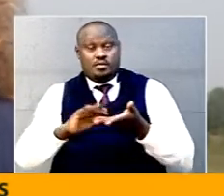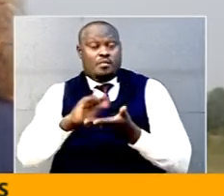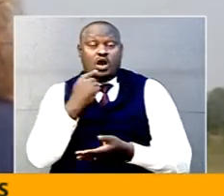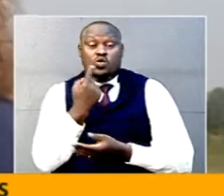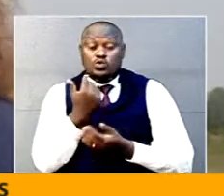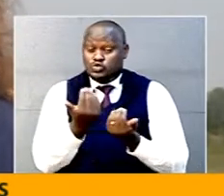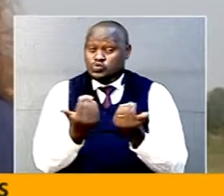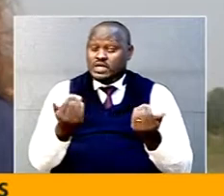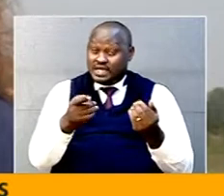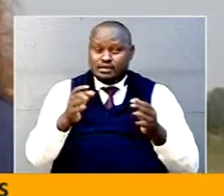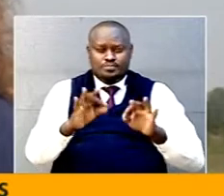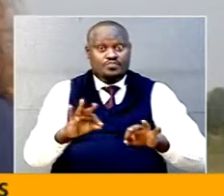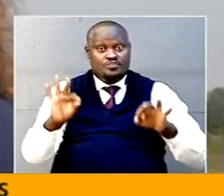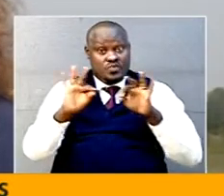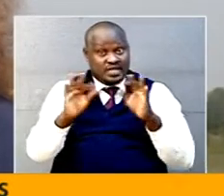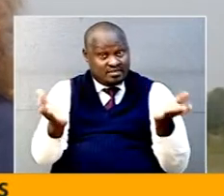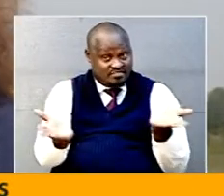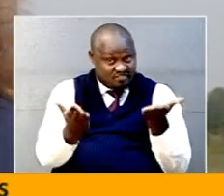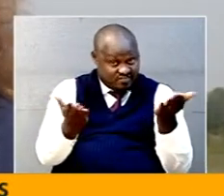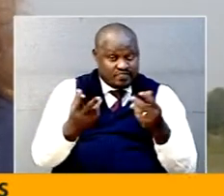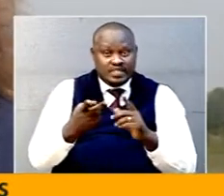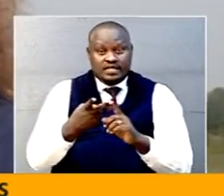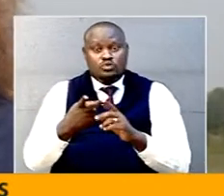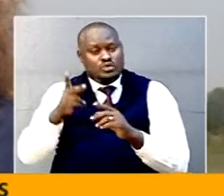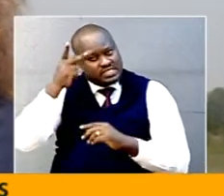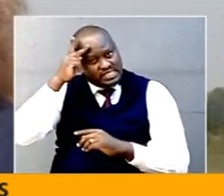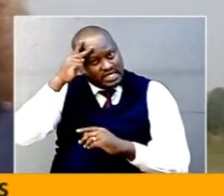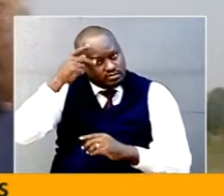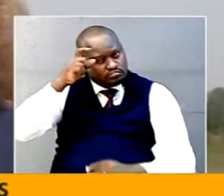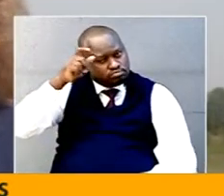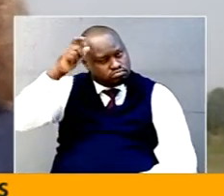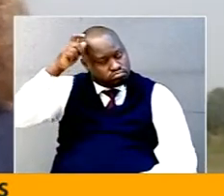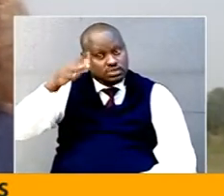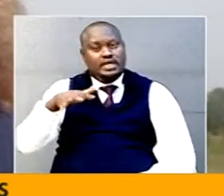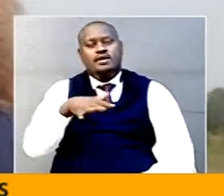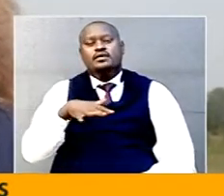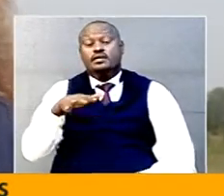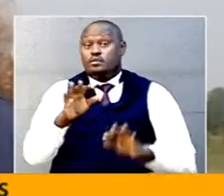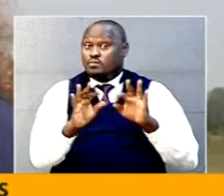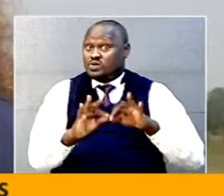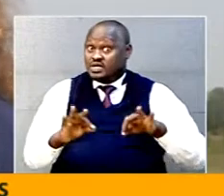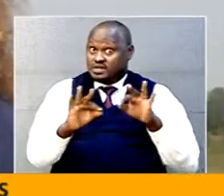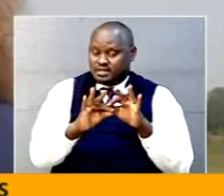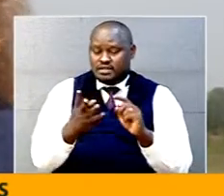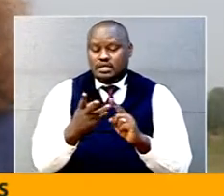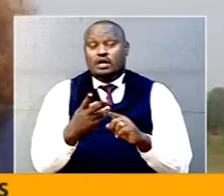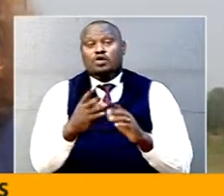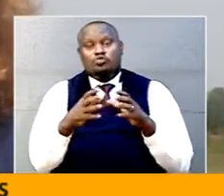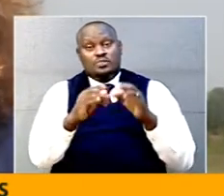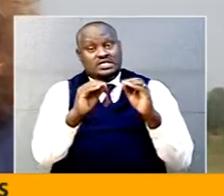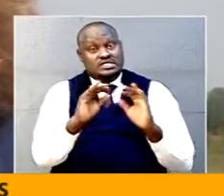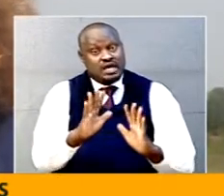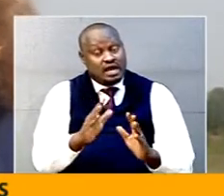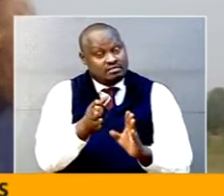very important, as well as the capacity building in this area of teachers, of coaches, of